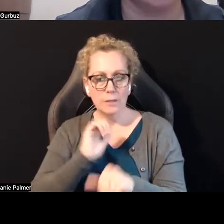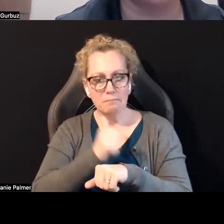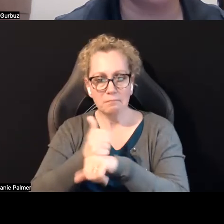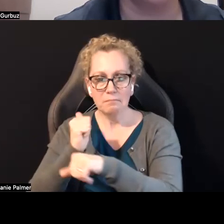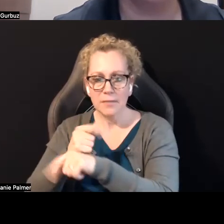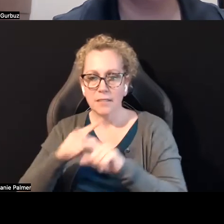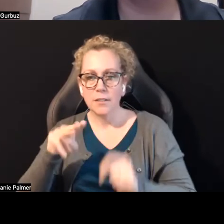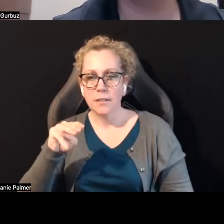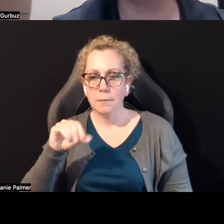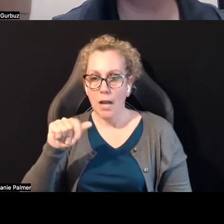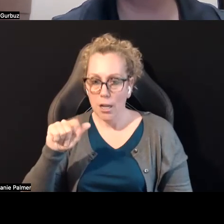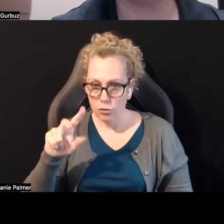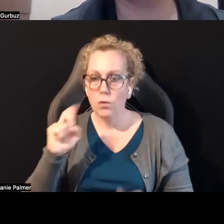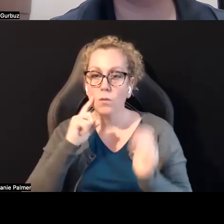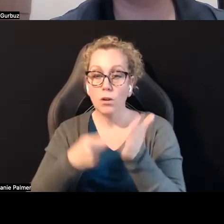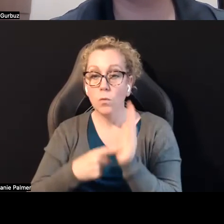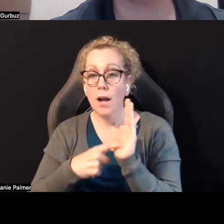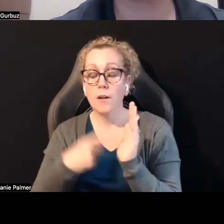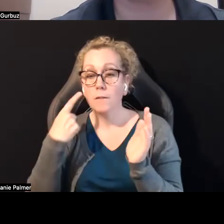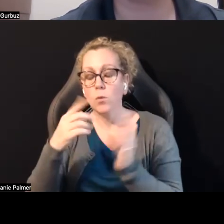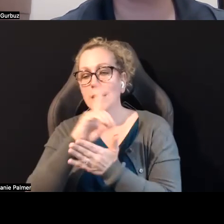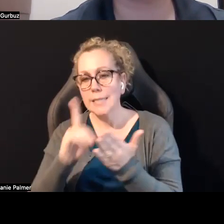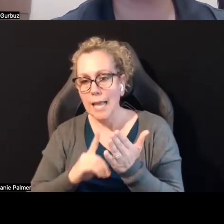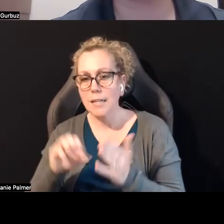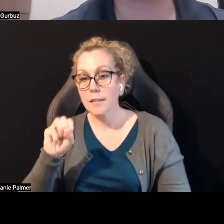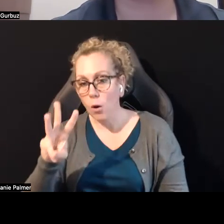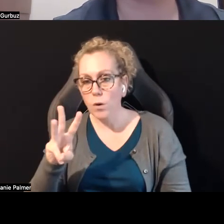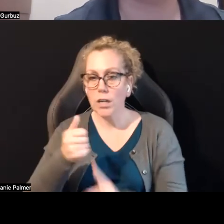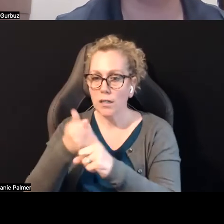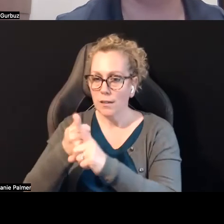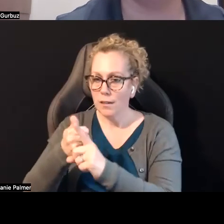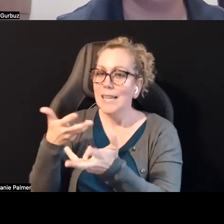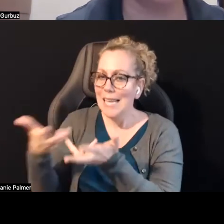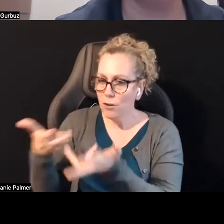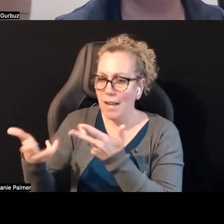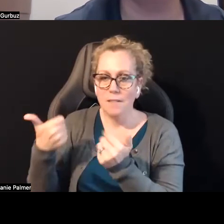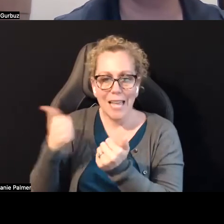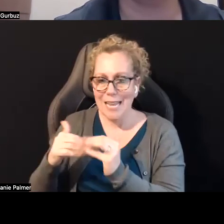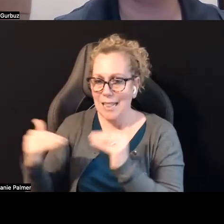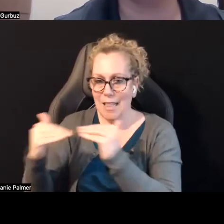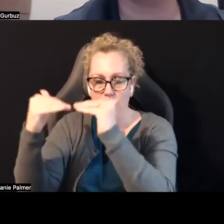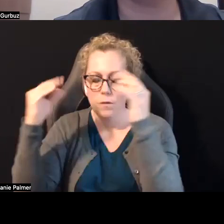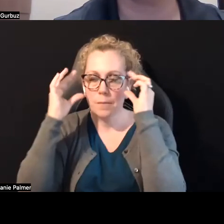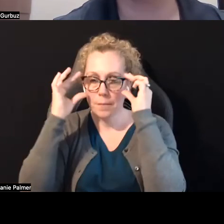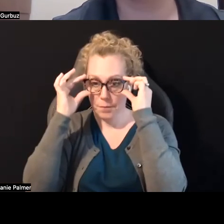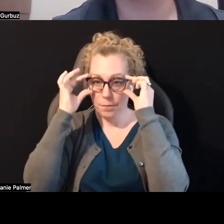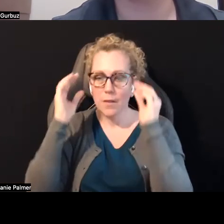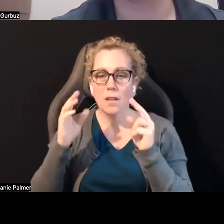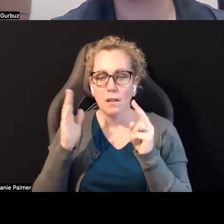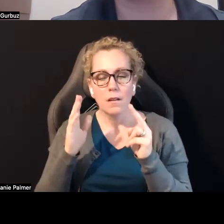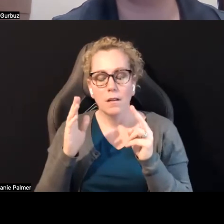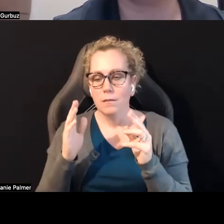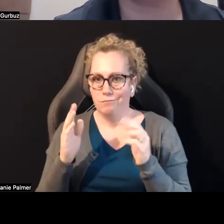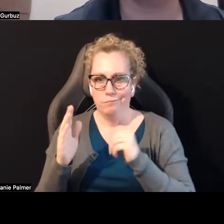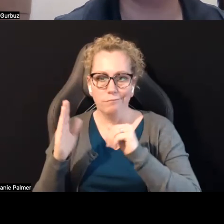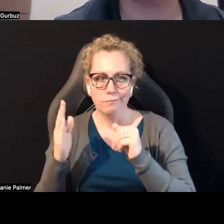modules required to be able to design software that's interactive on any level. So it will be very, very rudimentary what